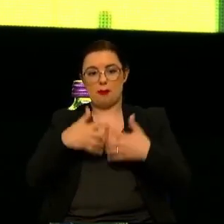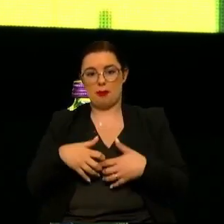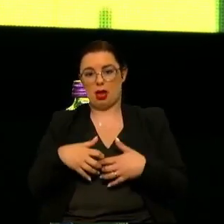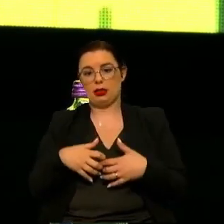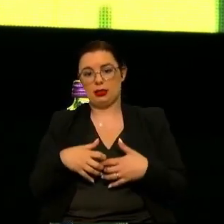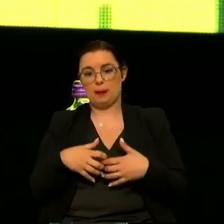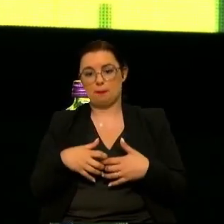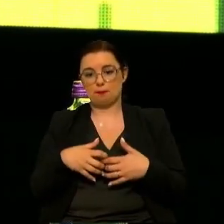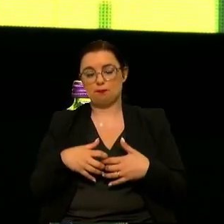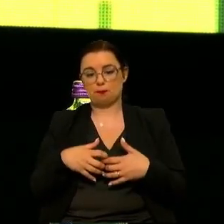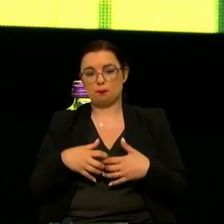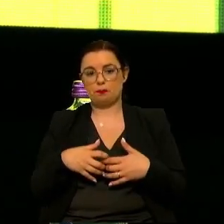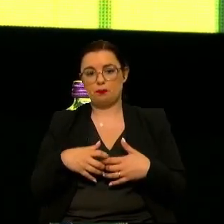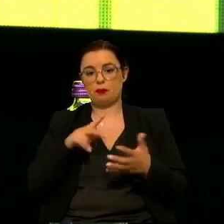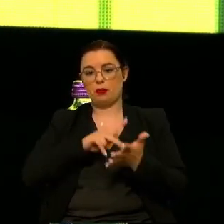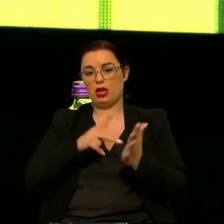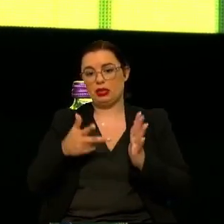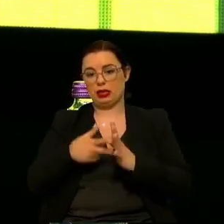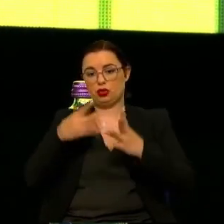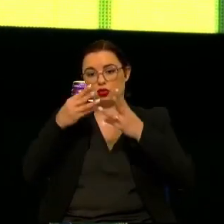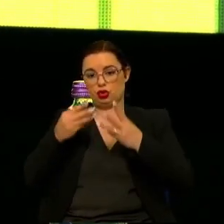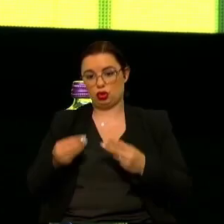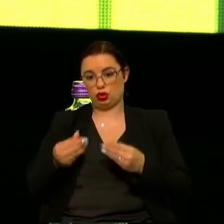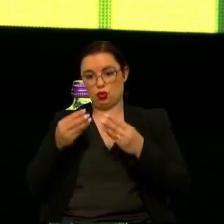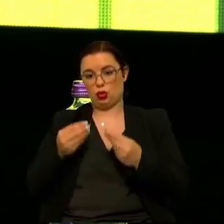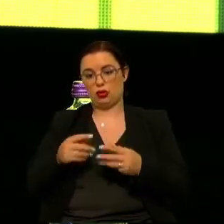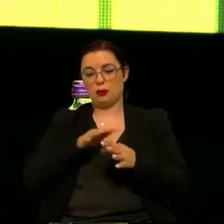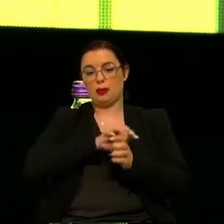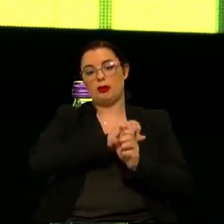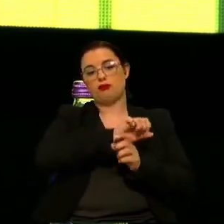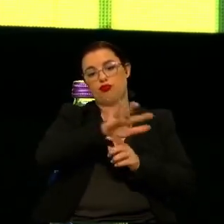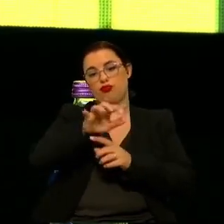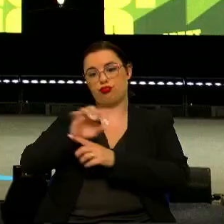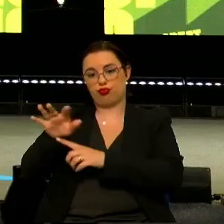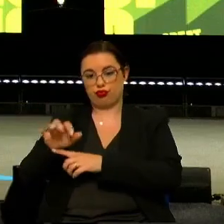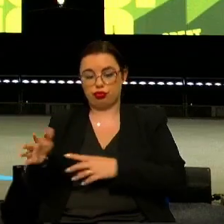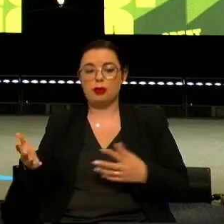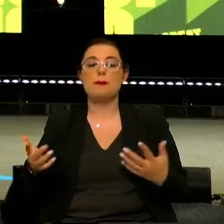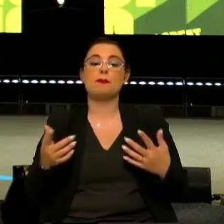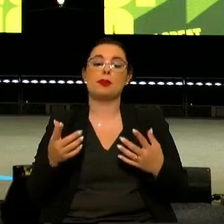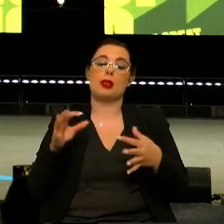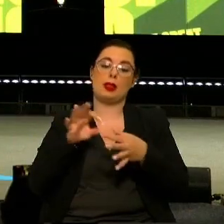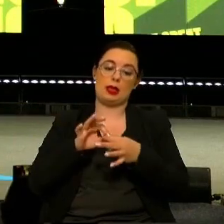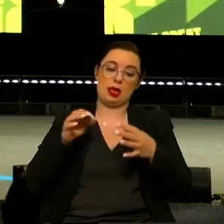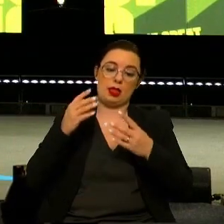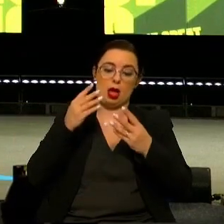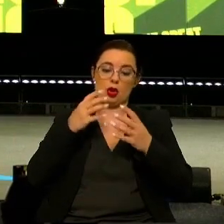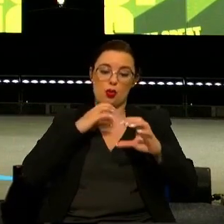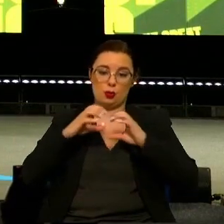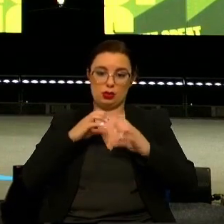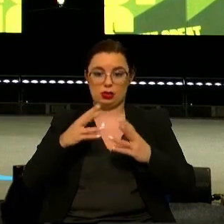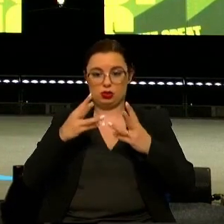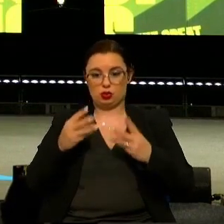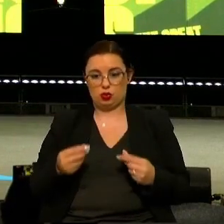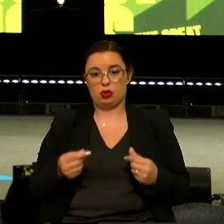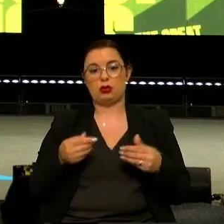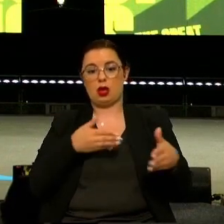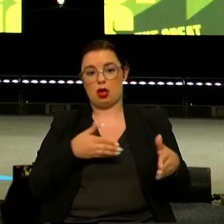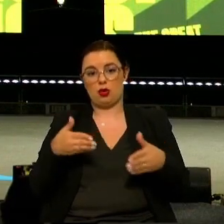classical cryptography up to a brand for the distribution of keys linked